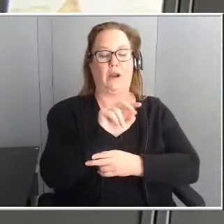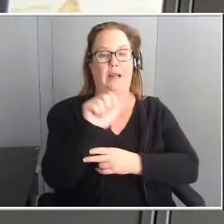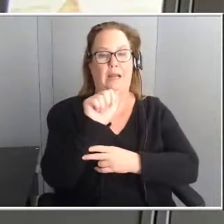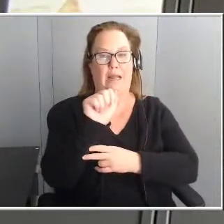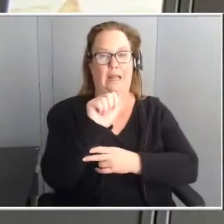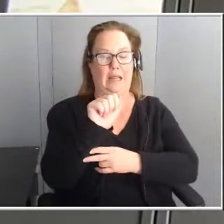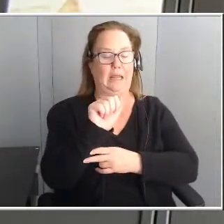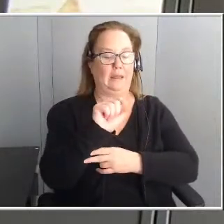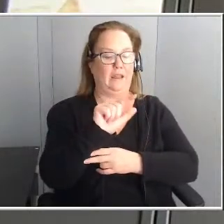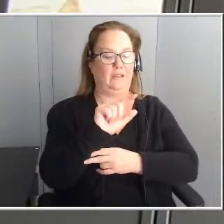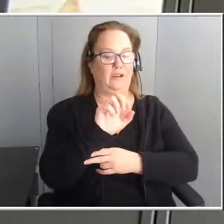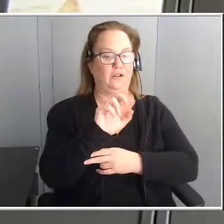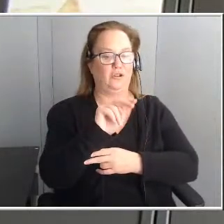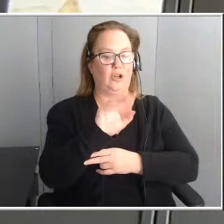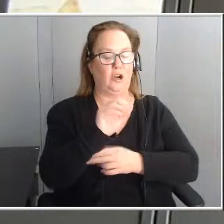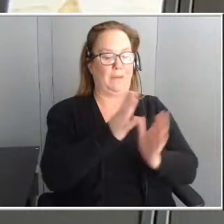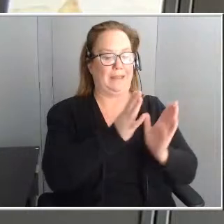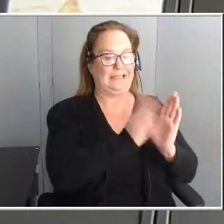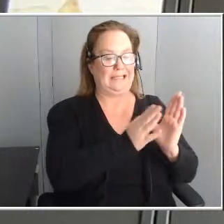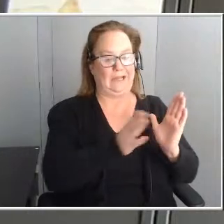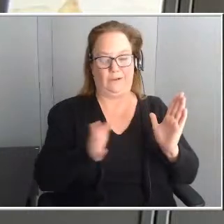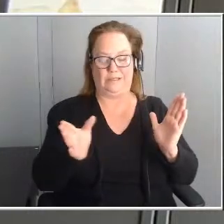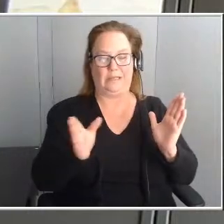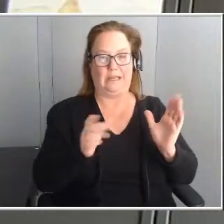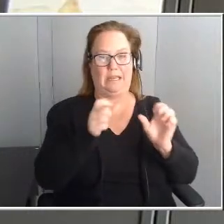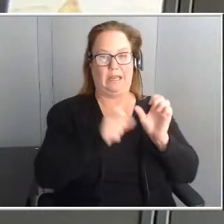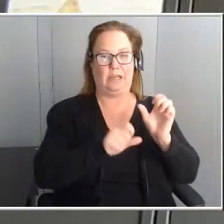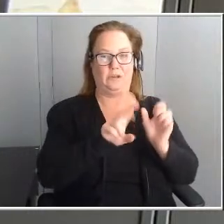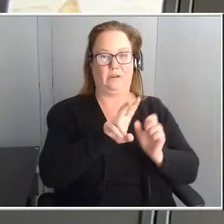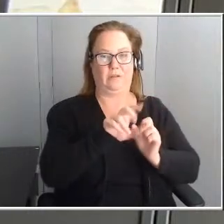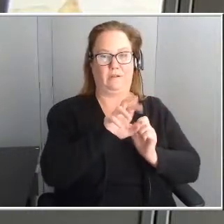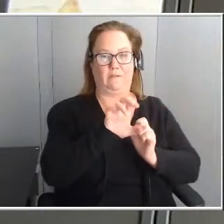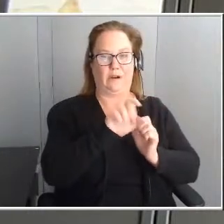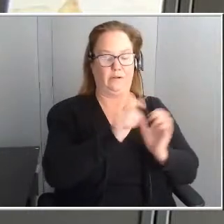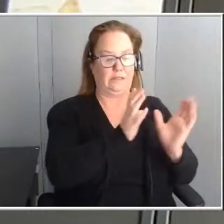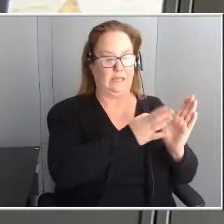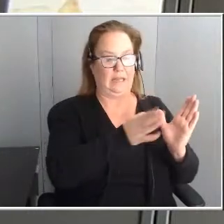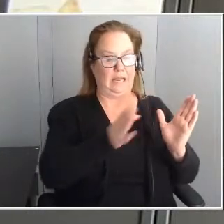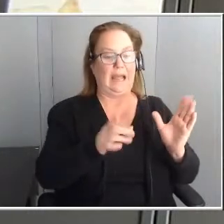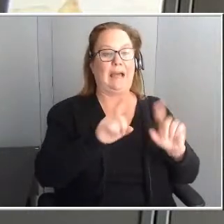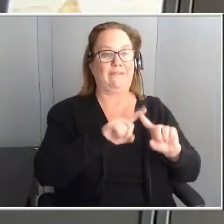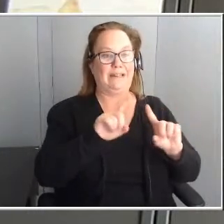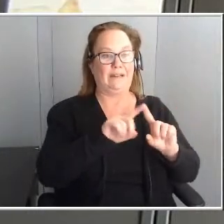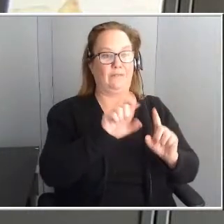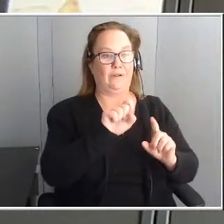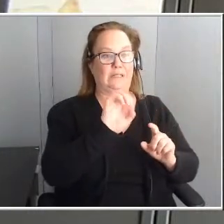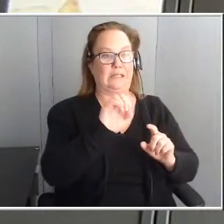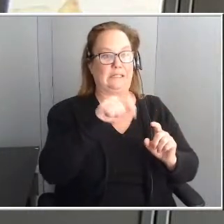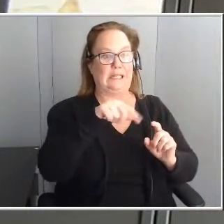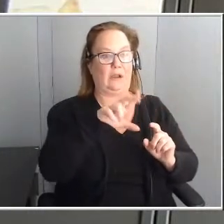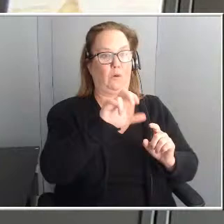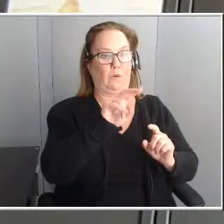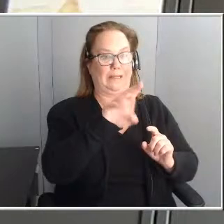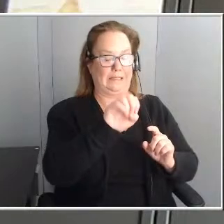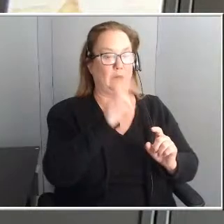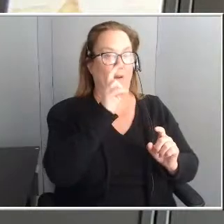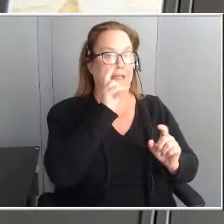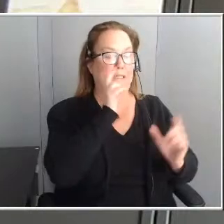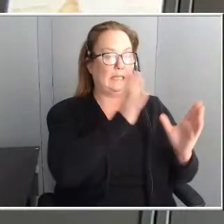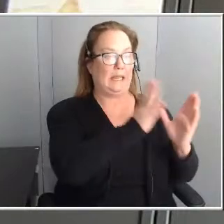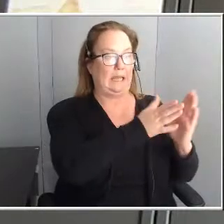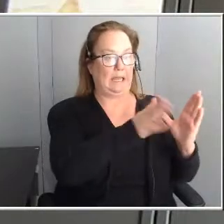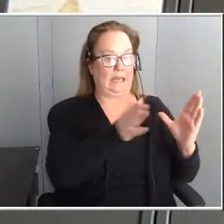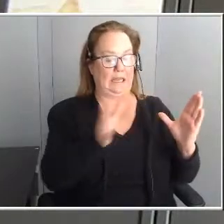the virus, and sequence it. And each of the variants has a slightly different sequence. And so we can tell from that information which of the lineages